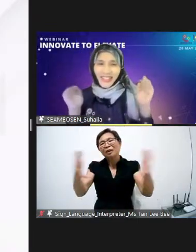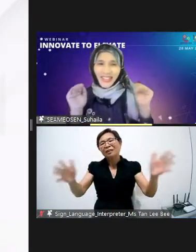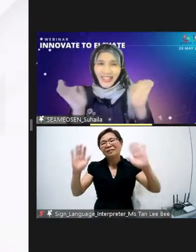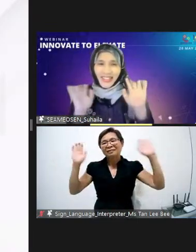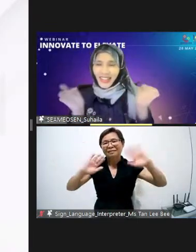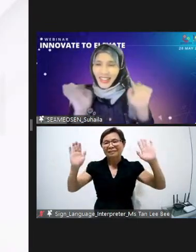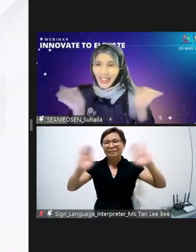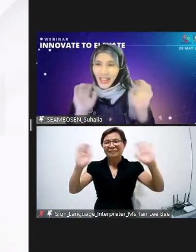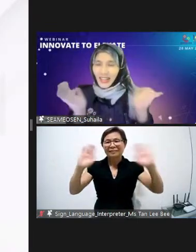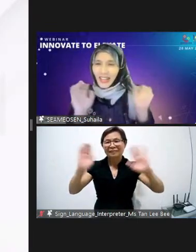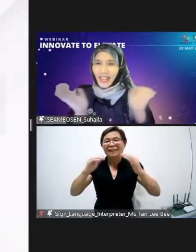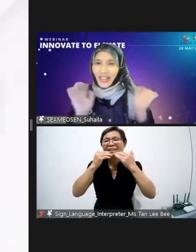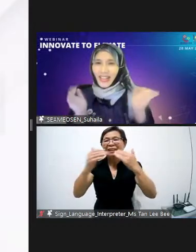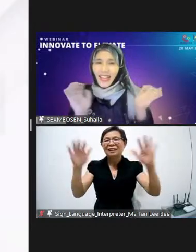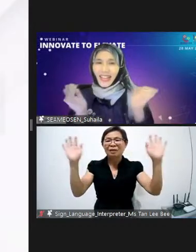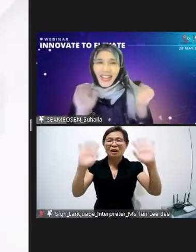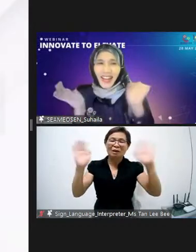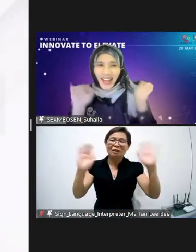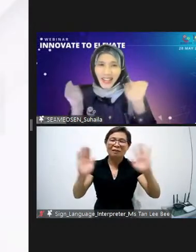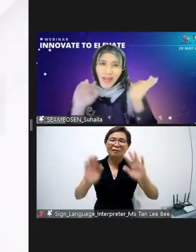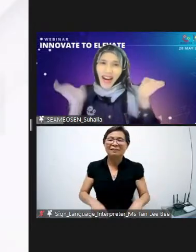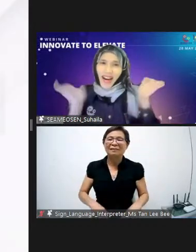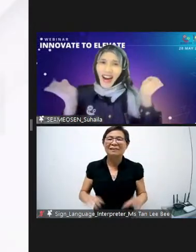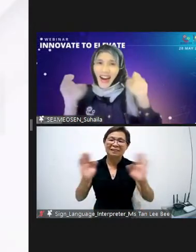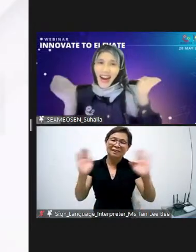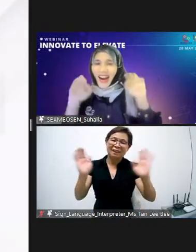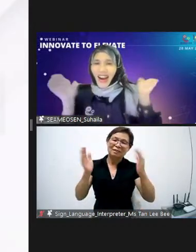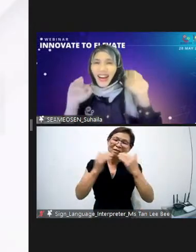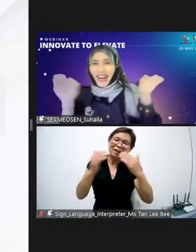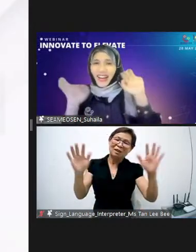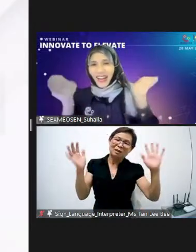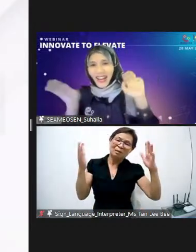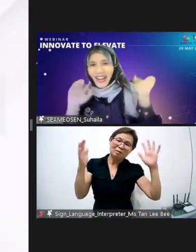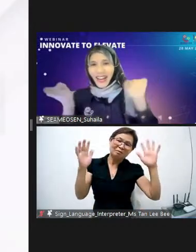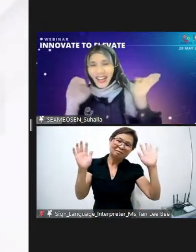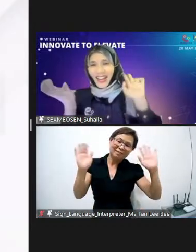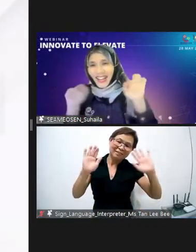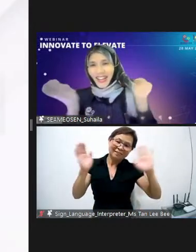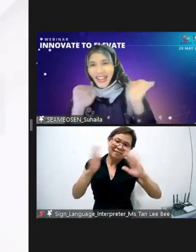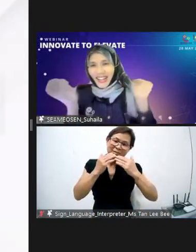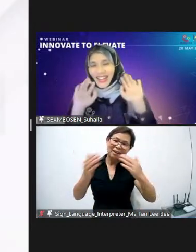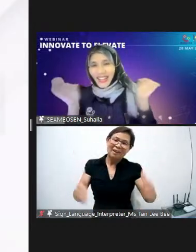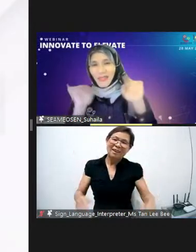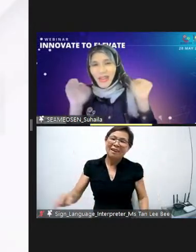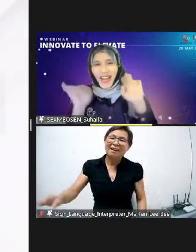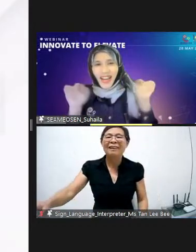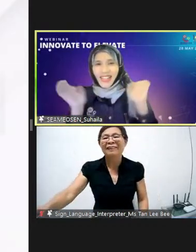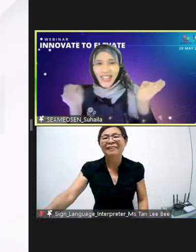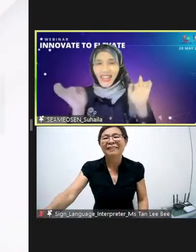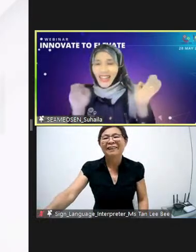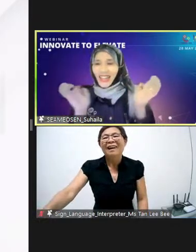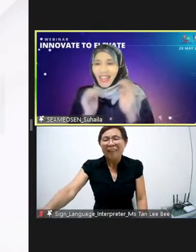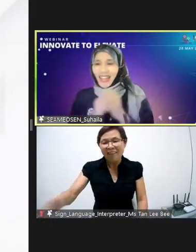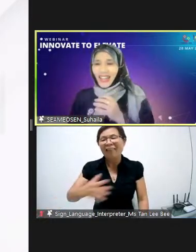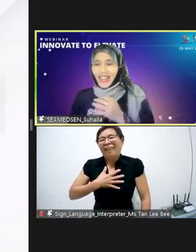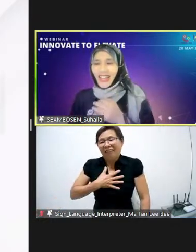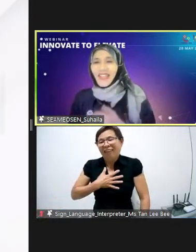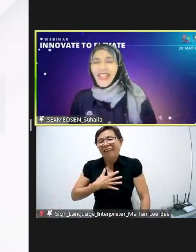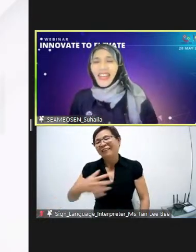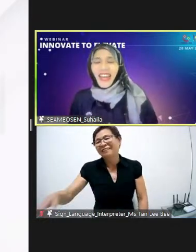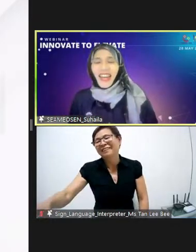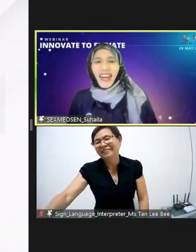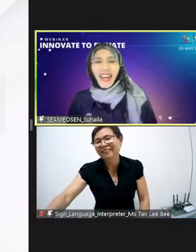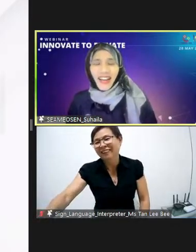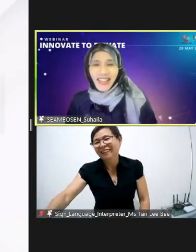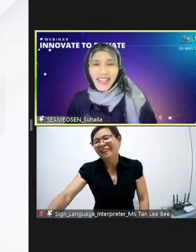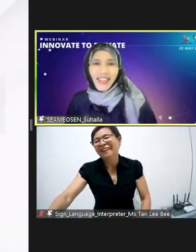you. Thank you so Thank much. you so much. Thank you. Thank you all. Thank you, SEAMEO. Thank you. Terima kasih. Terima kasih. You